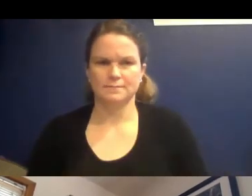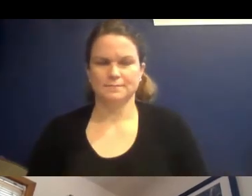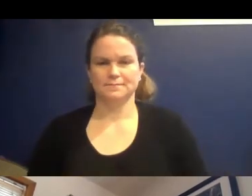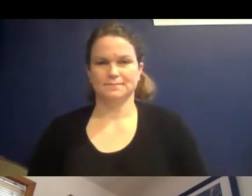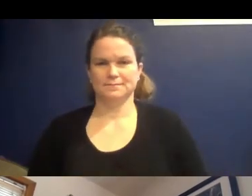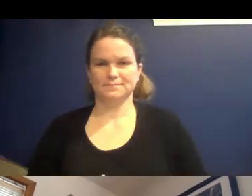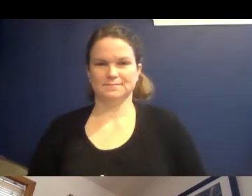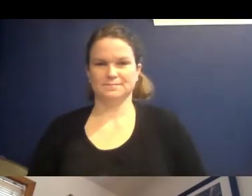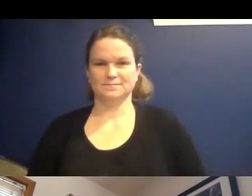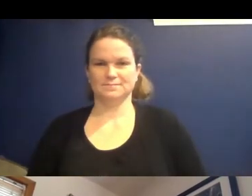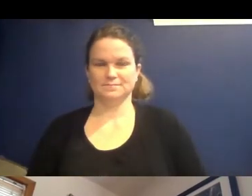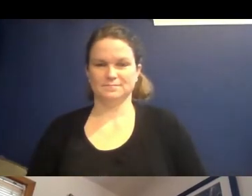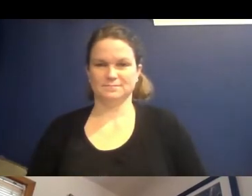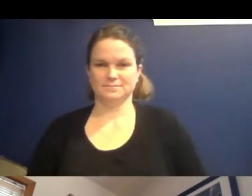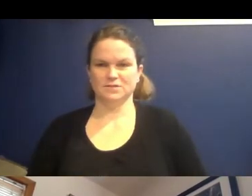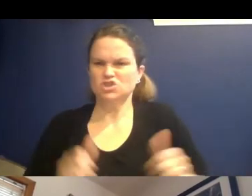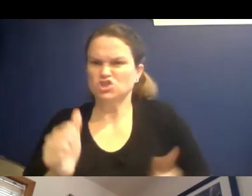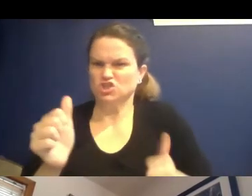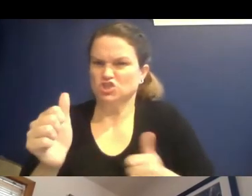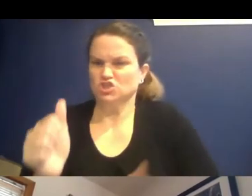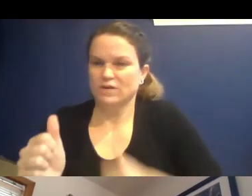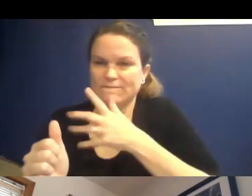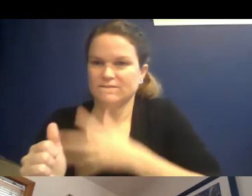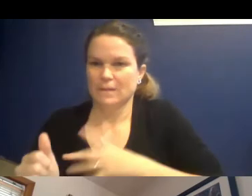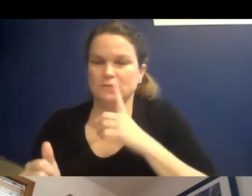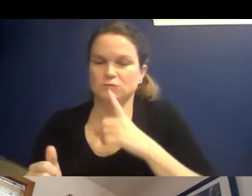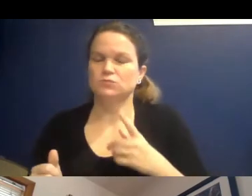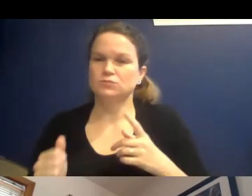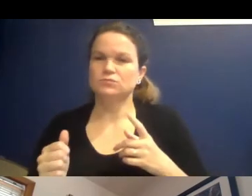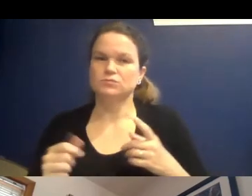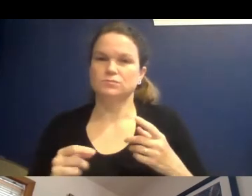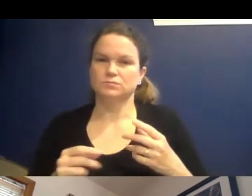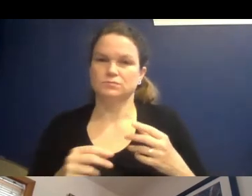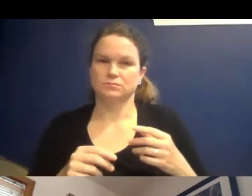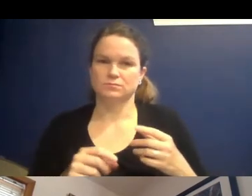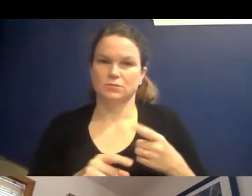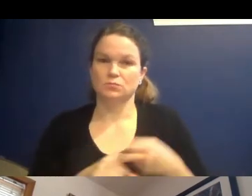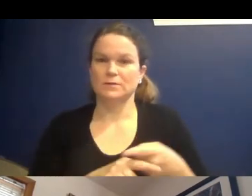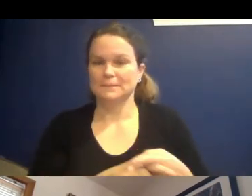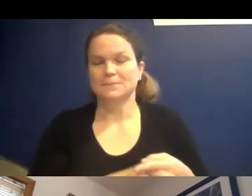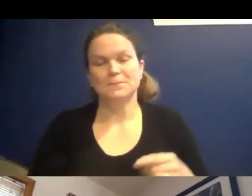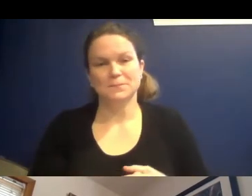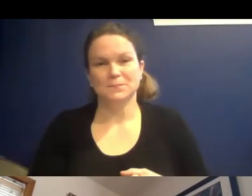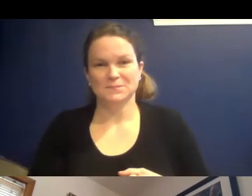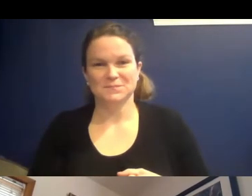And they chase other females in order to mate with them. This is a pair of mating monarch butterflies.